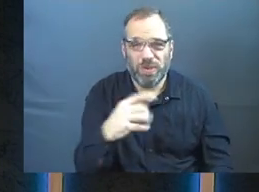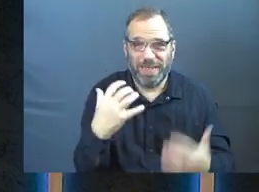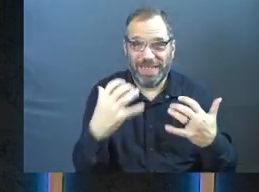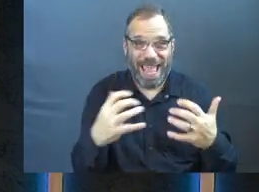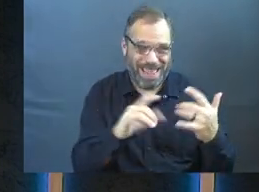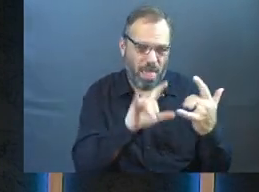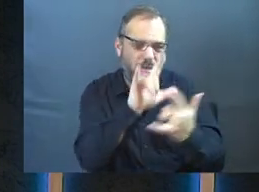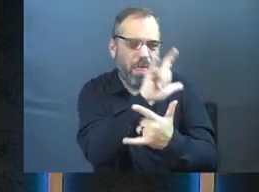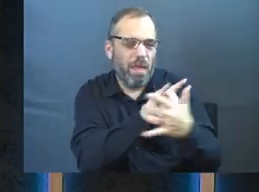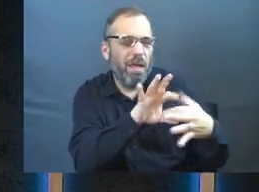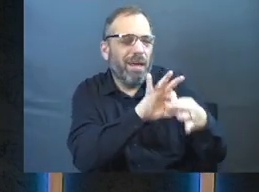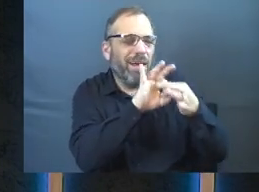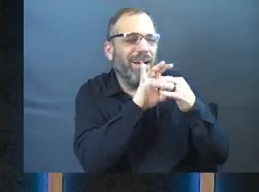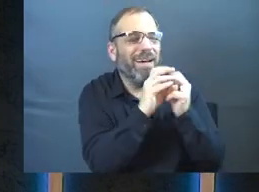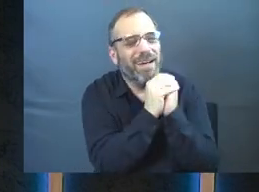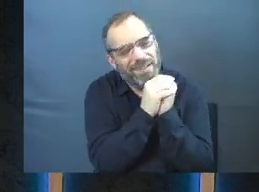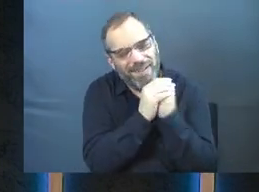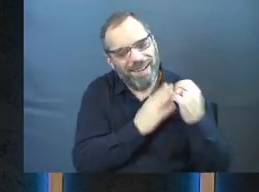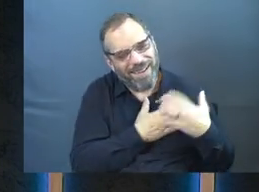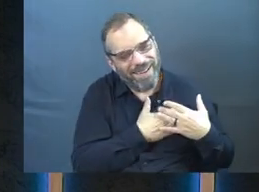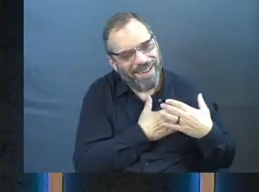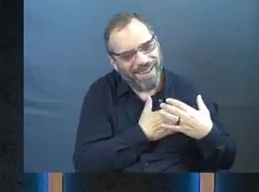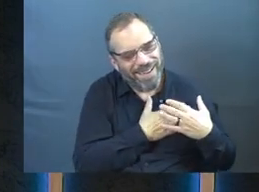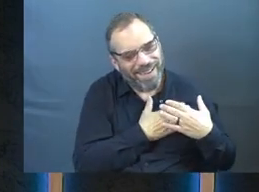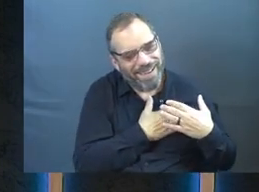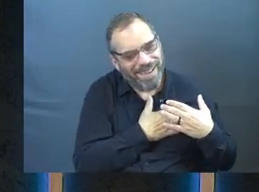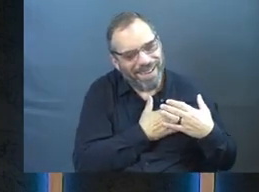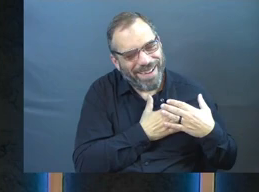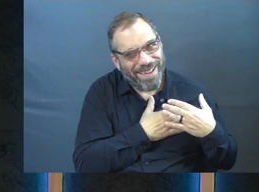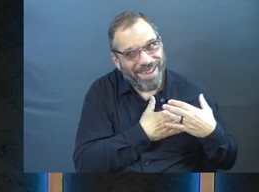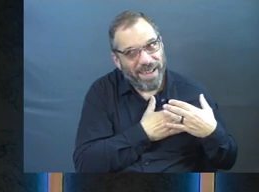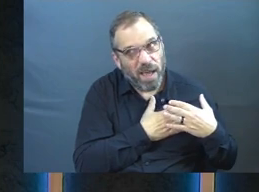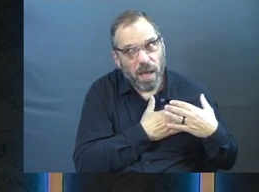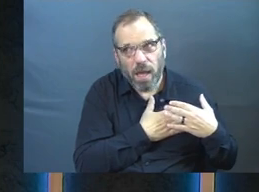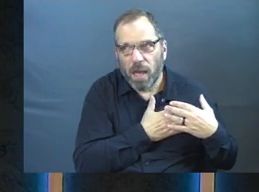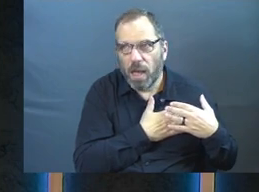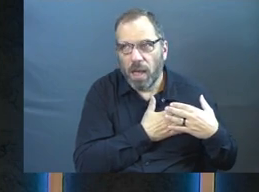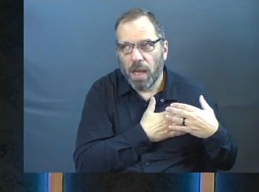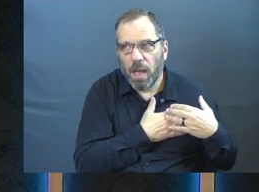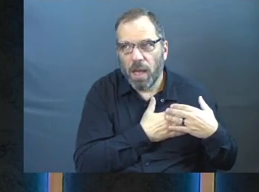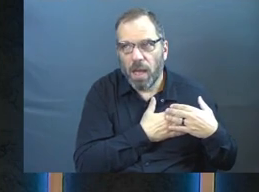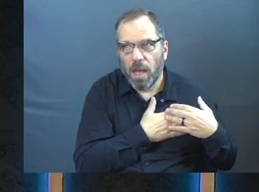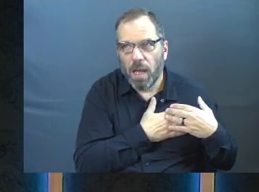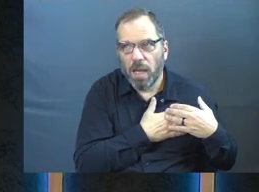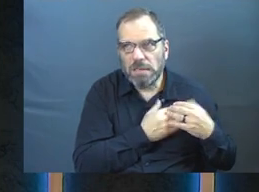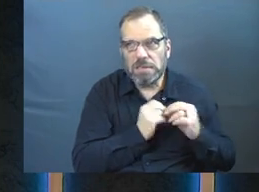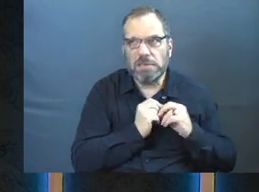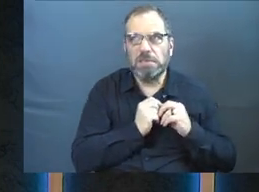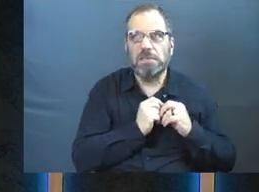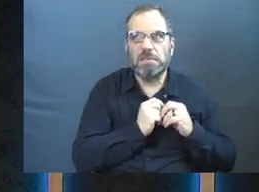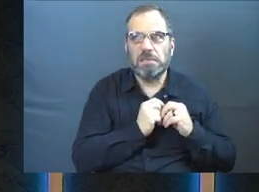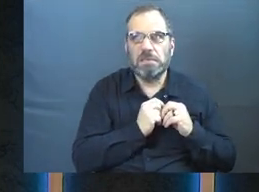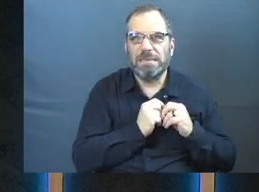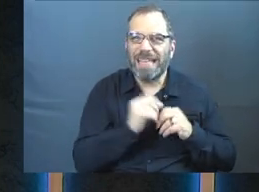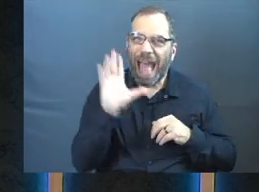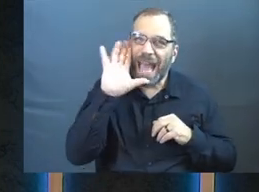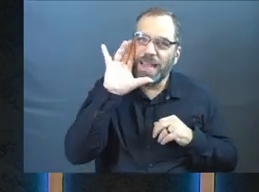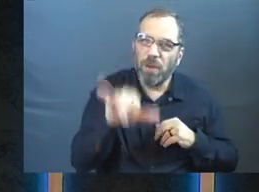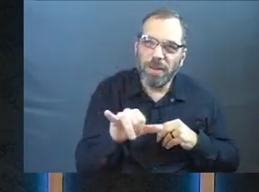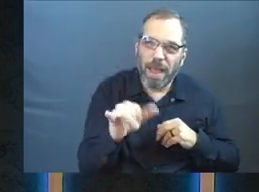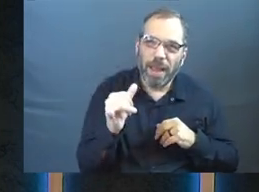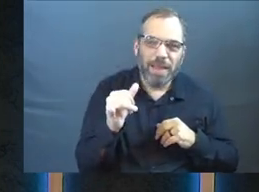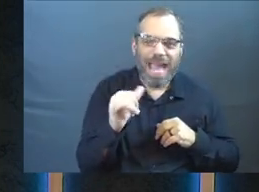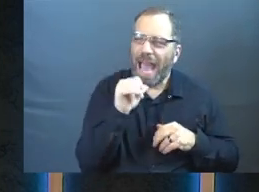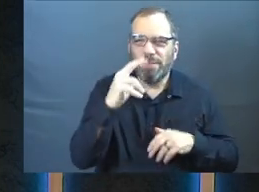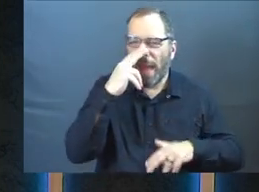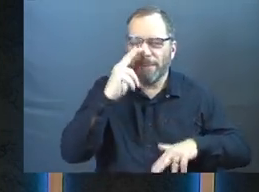these romantic relationships, and you're sitting there, and you're going to start to hear this, and it's going to start to get uncomfortable for you, and I know that, and